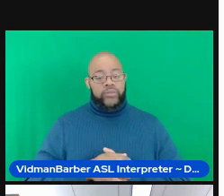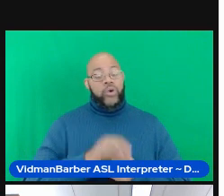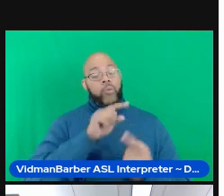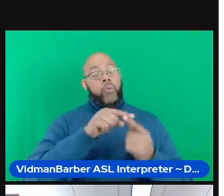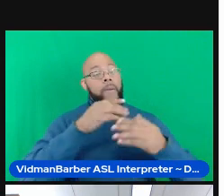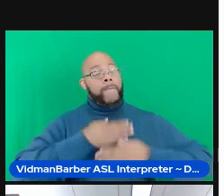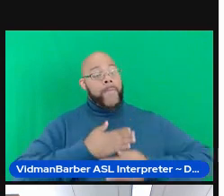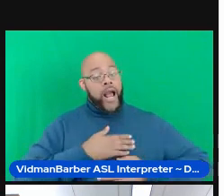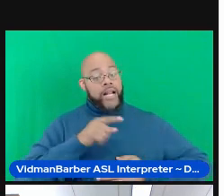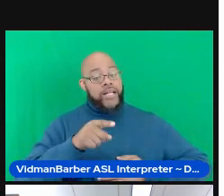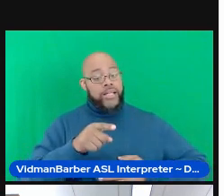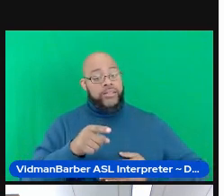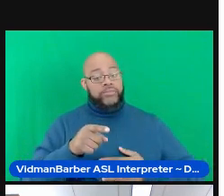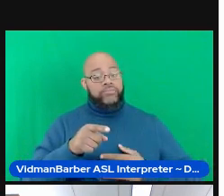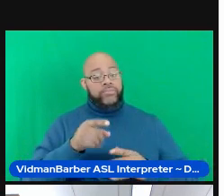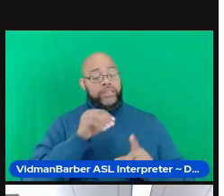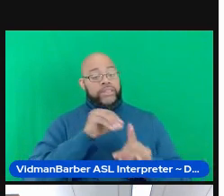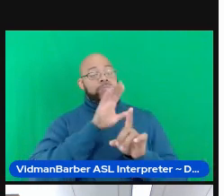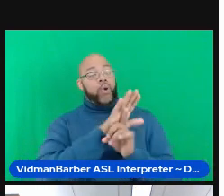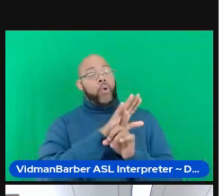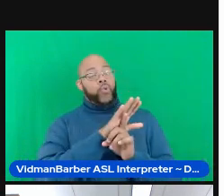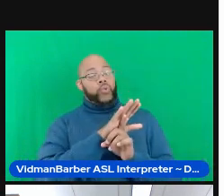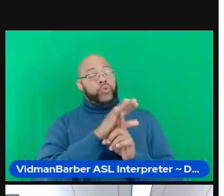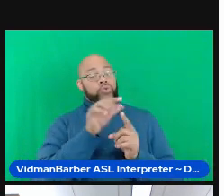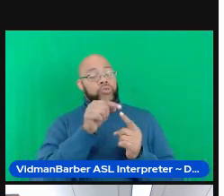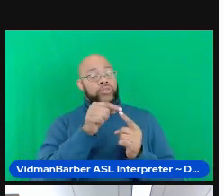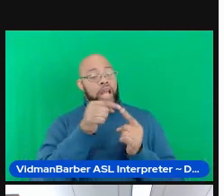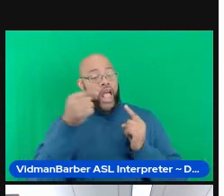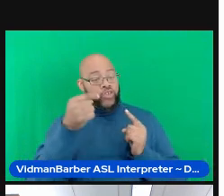body becomes exposed to an allergen,